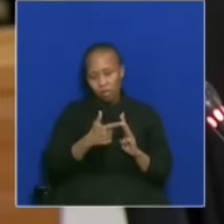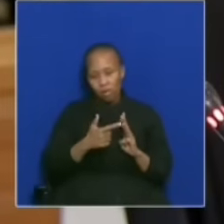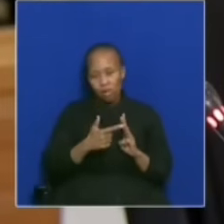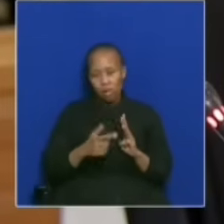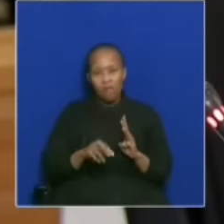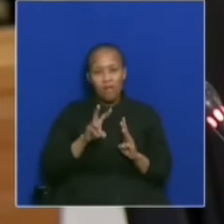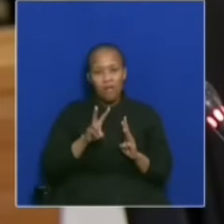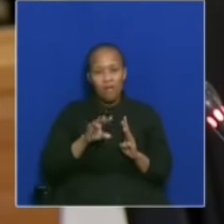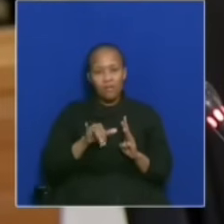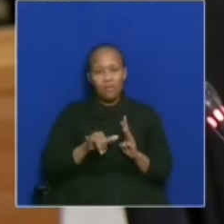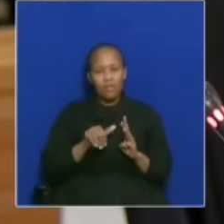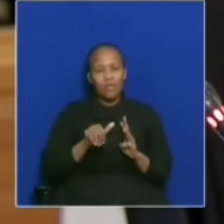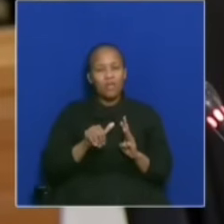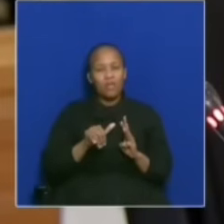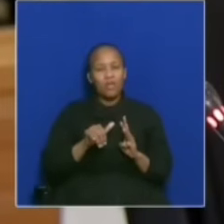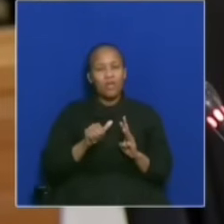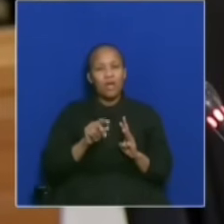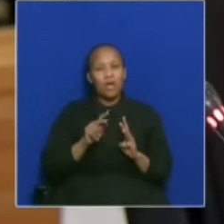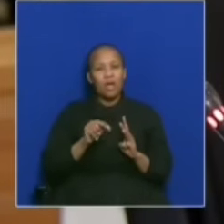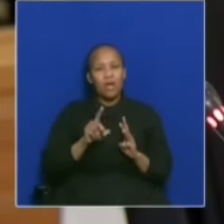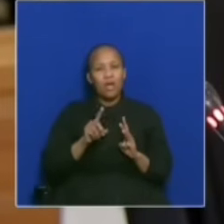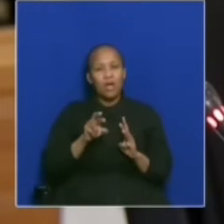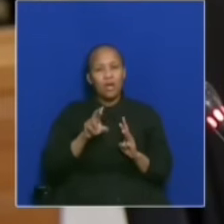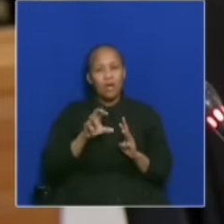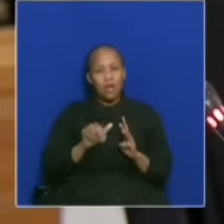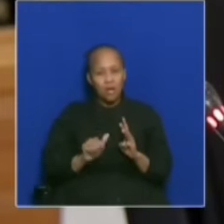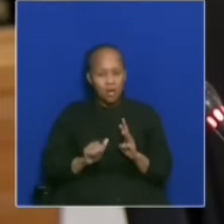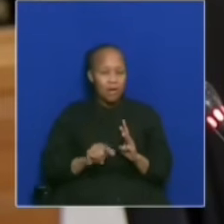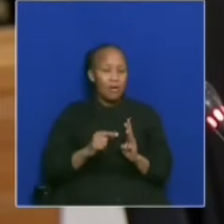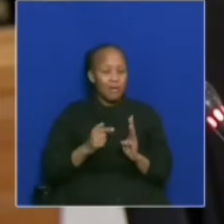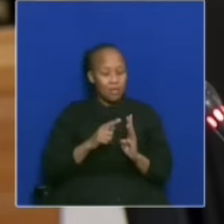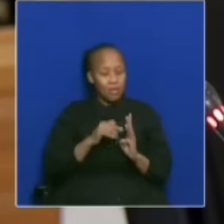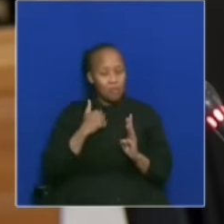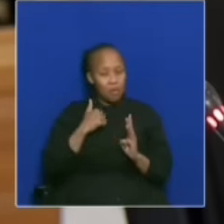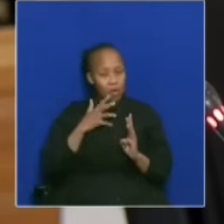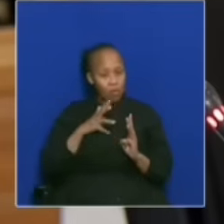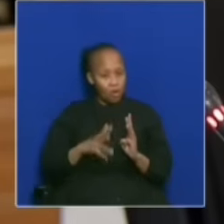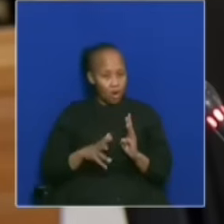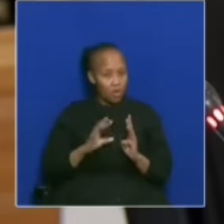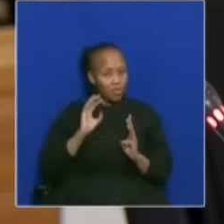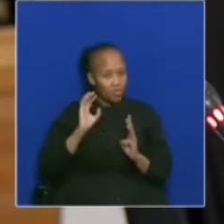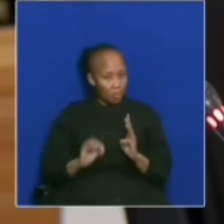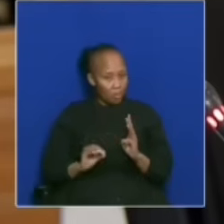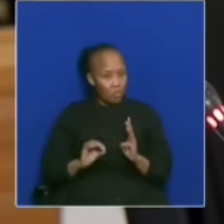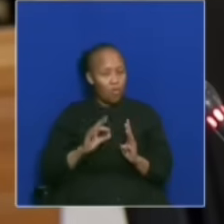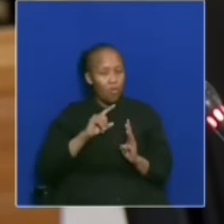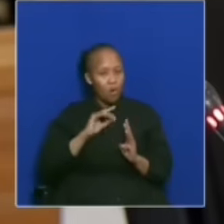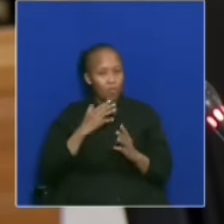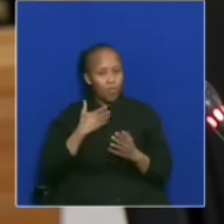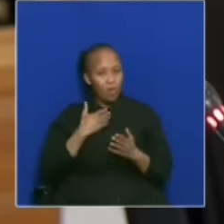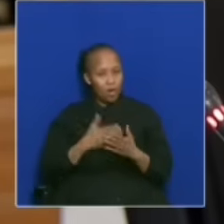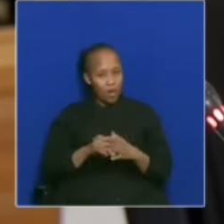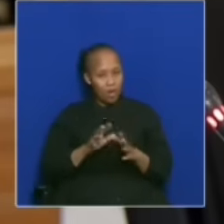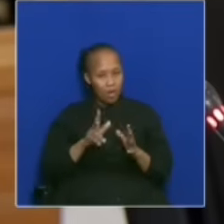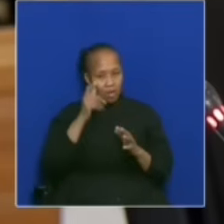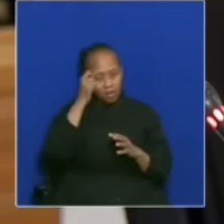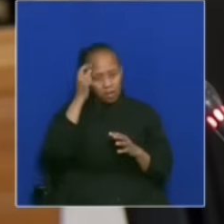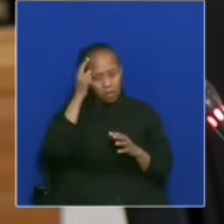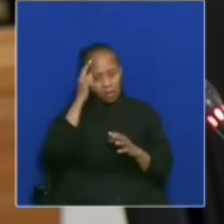And I just want to pause there so that we can contextualize what we're looking at. We're looking at a crime intelligence general